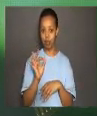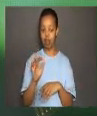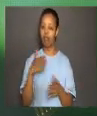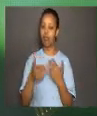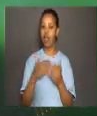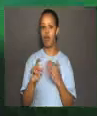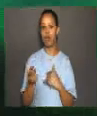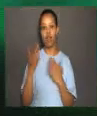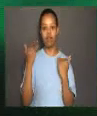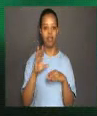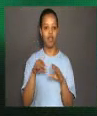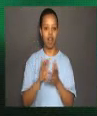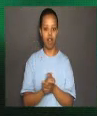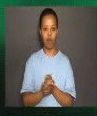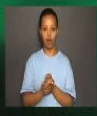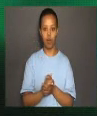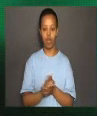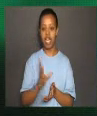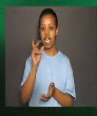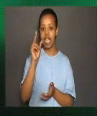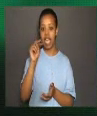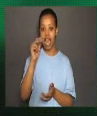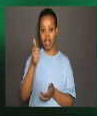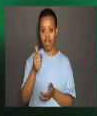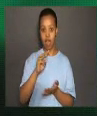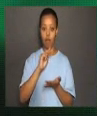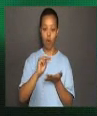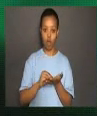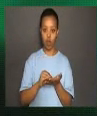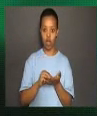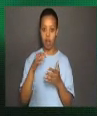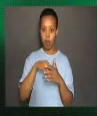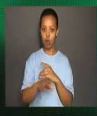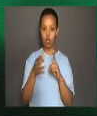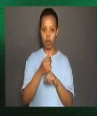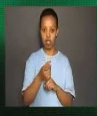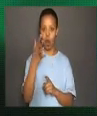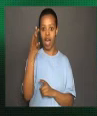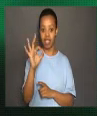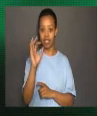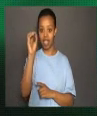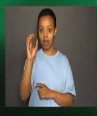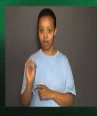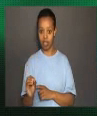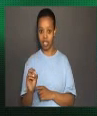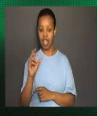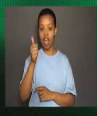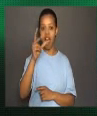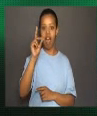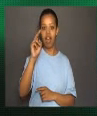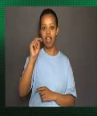simple. If the DNA molecule contains 19%